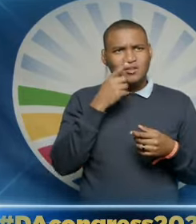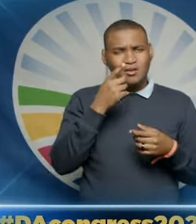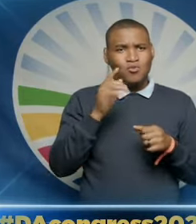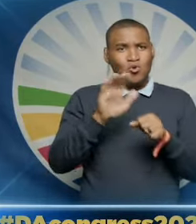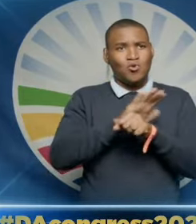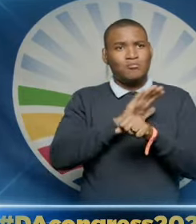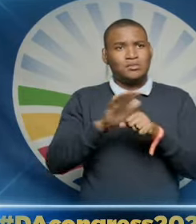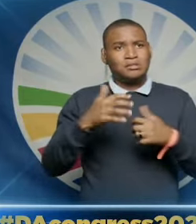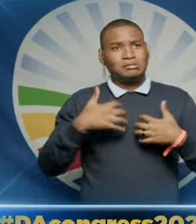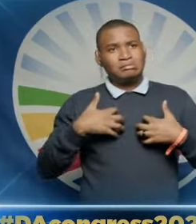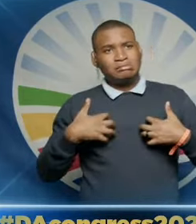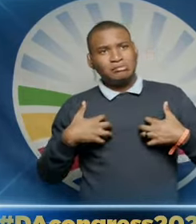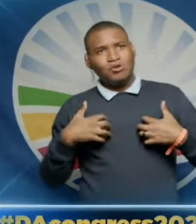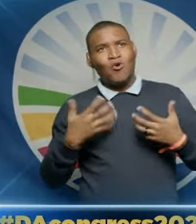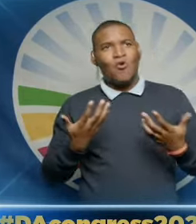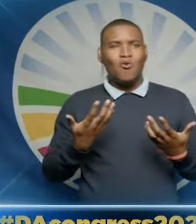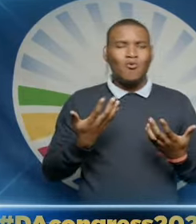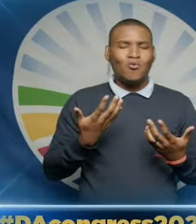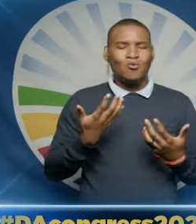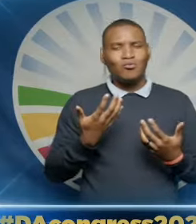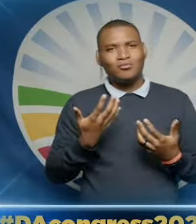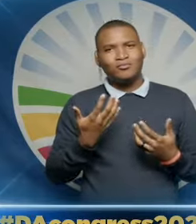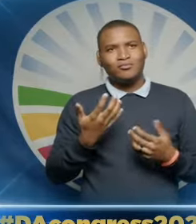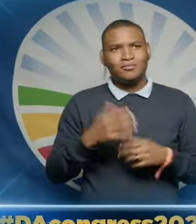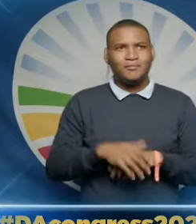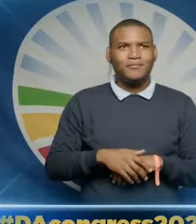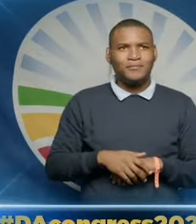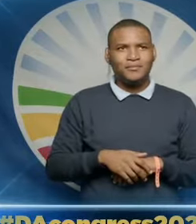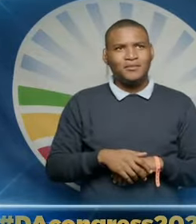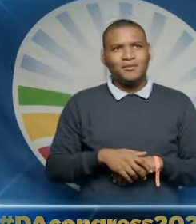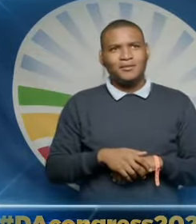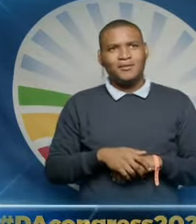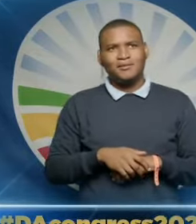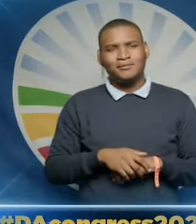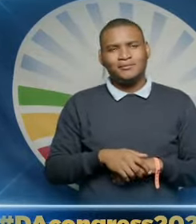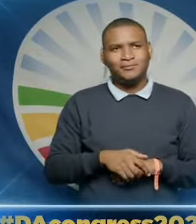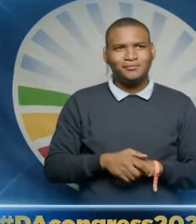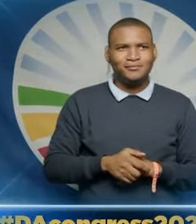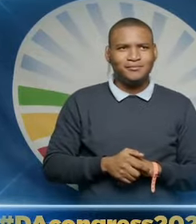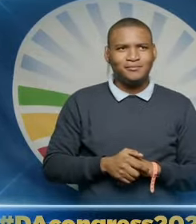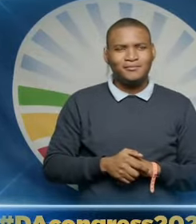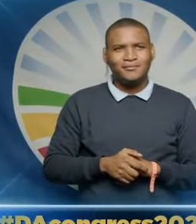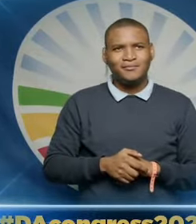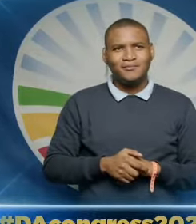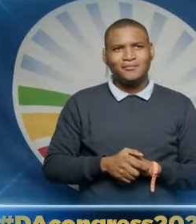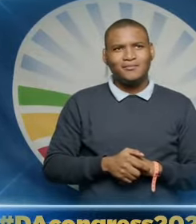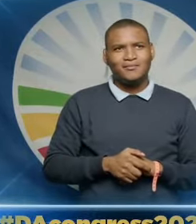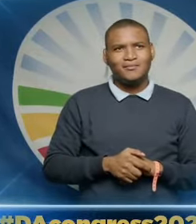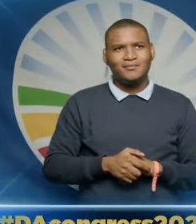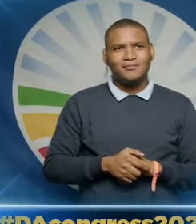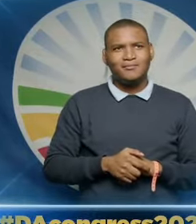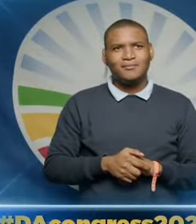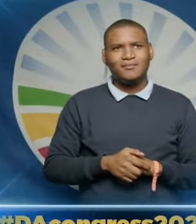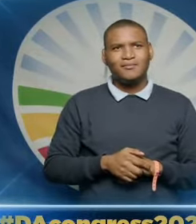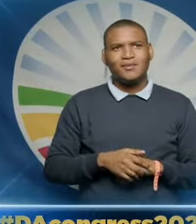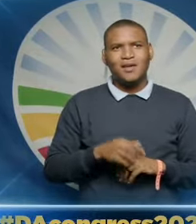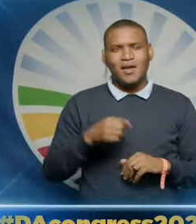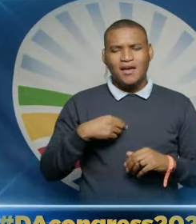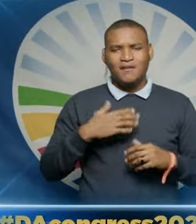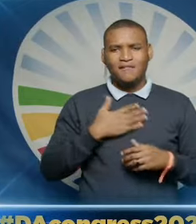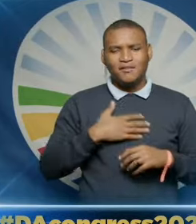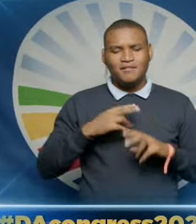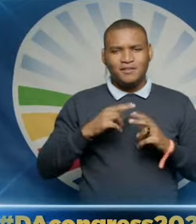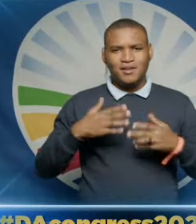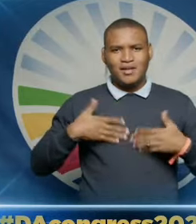completely stressed out? Am I allowed to be both, Nancy? So yes, I am very happy about the way